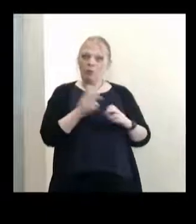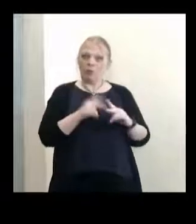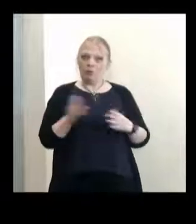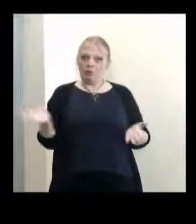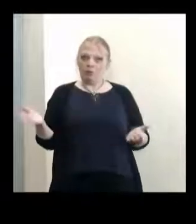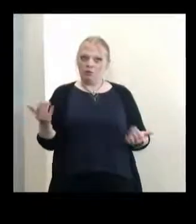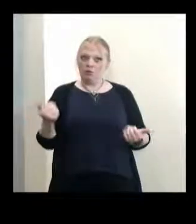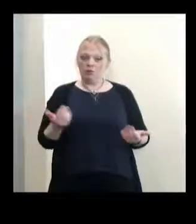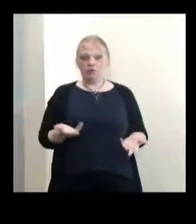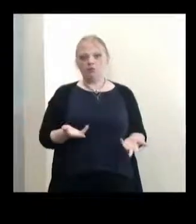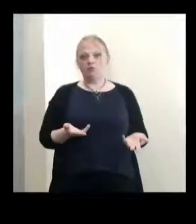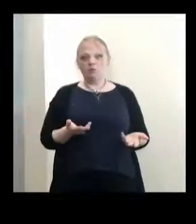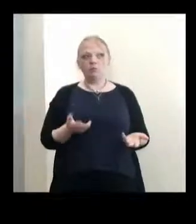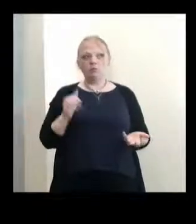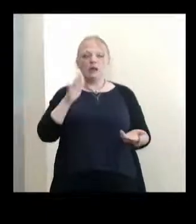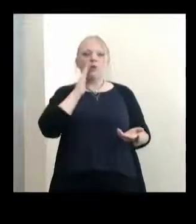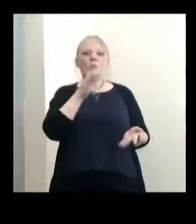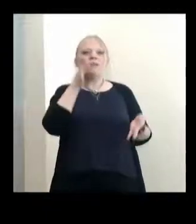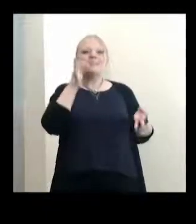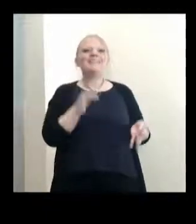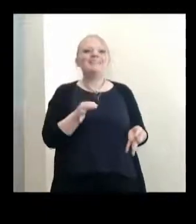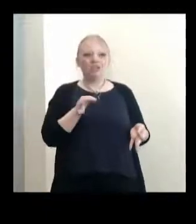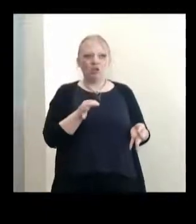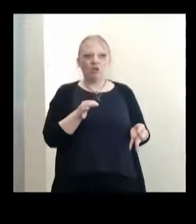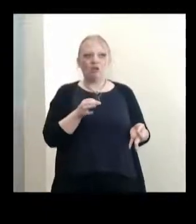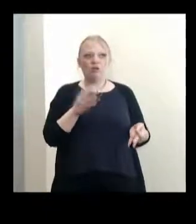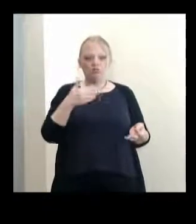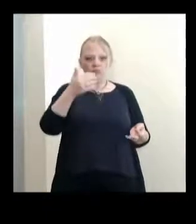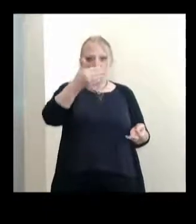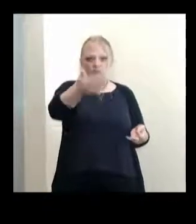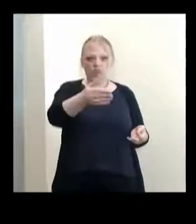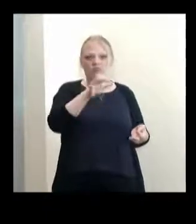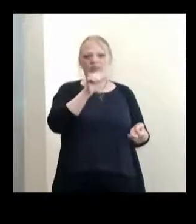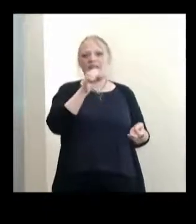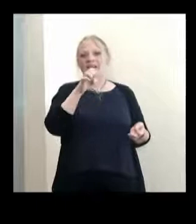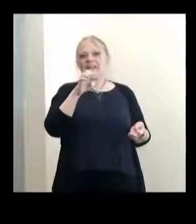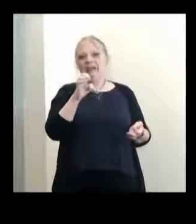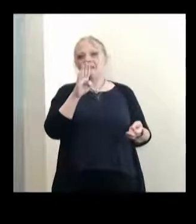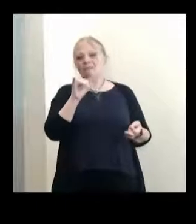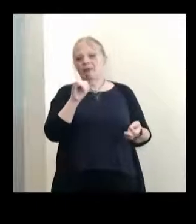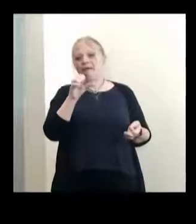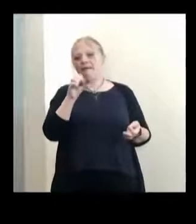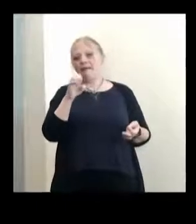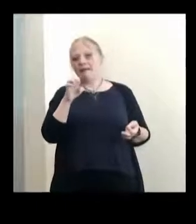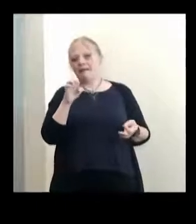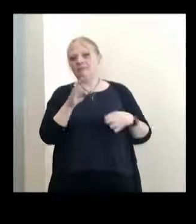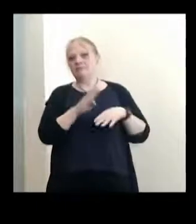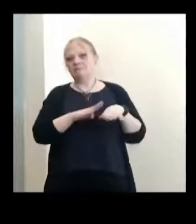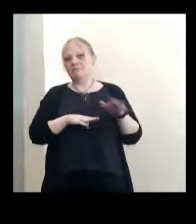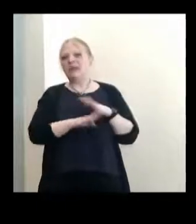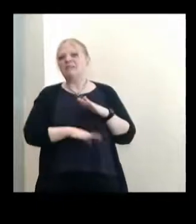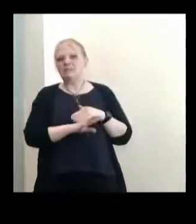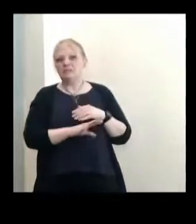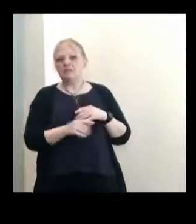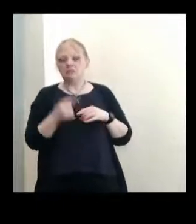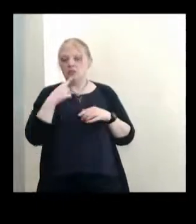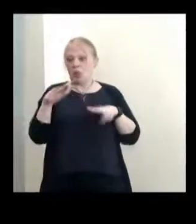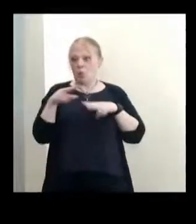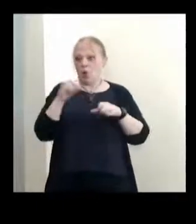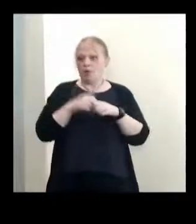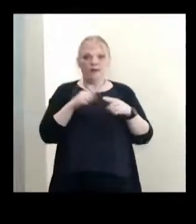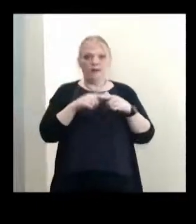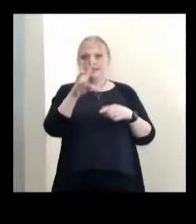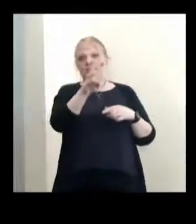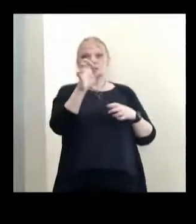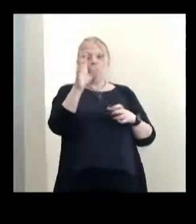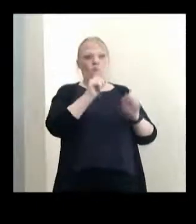a decision that will be on a case-by-case basis, because we don't want to say walk in and then have 600 people show